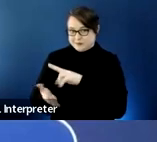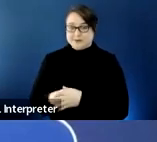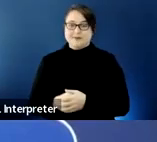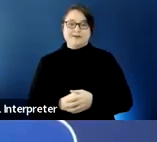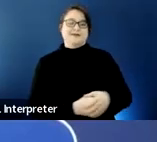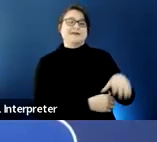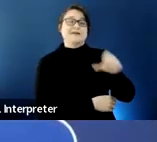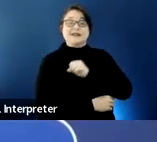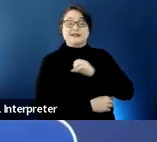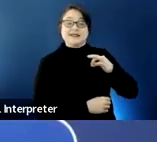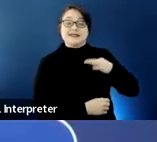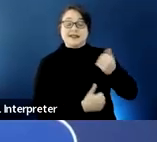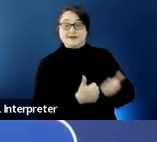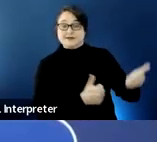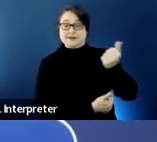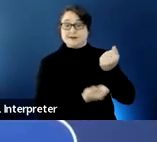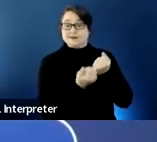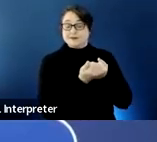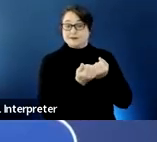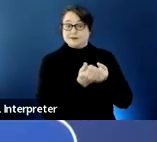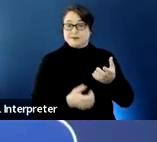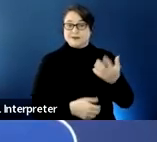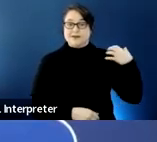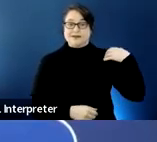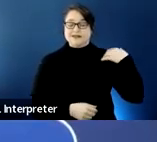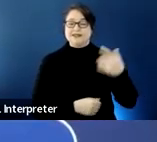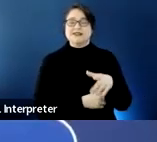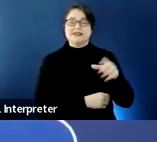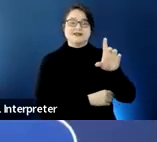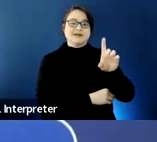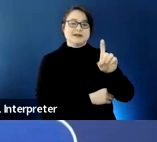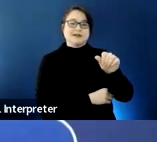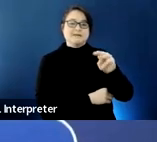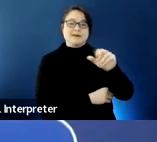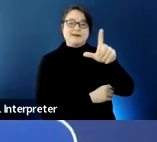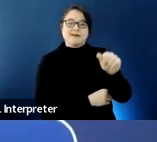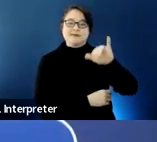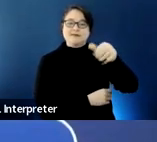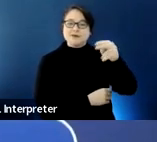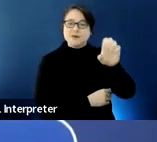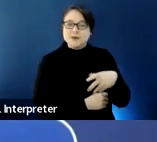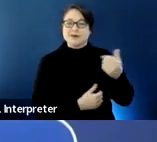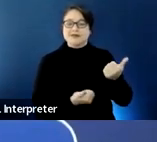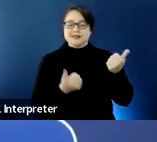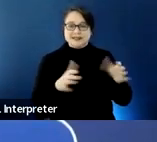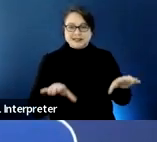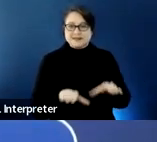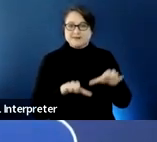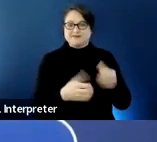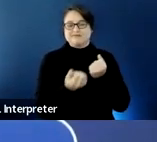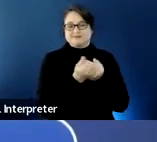Spelman College. Jamila Jones, a graduate of Jackson State University, is serving as the agency's Acting Deputy Associate Director